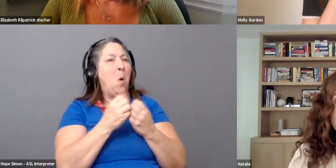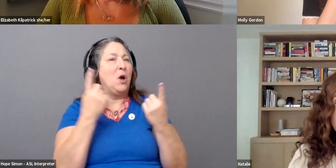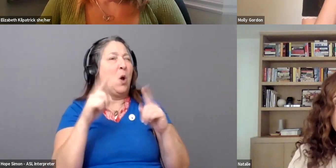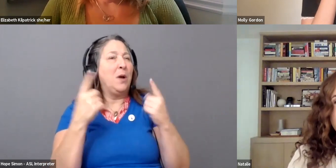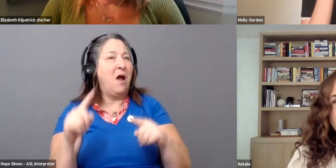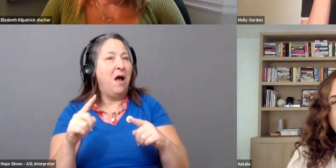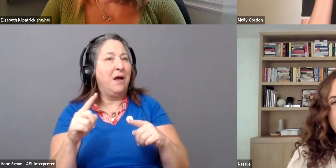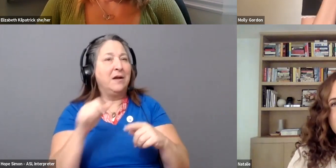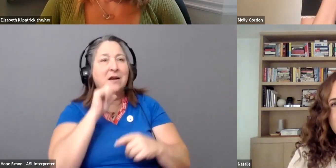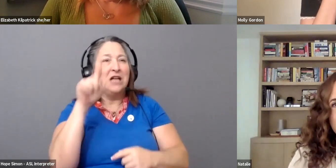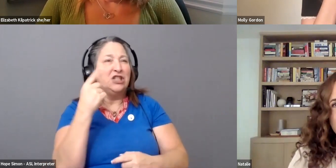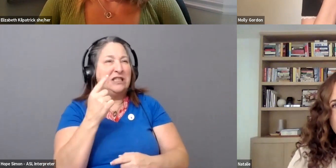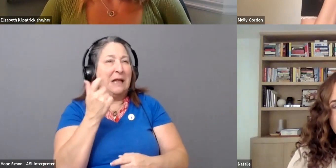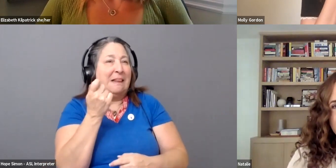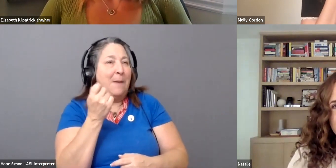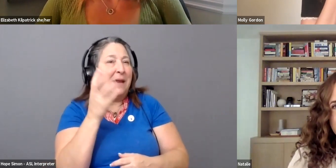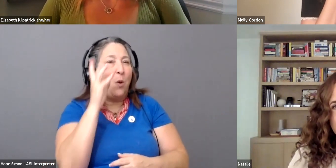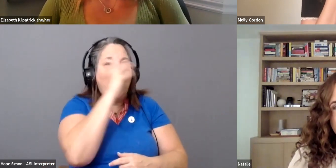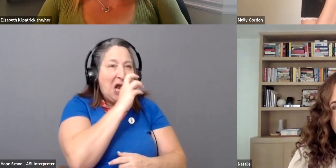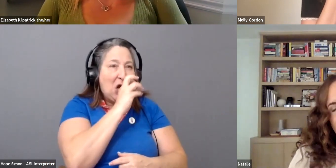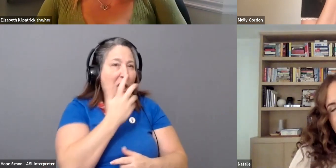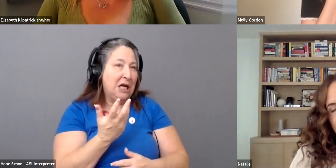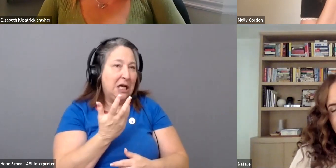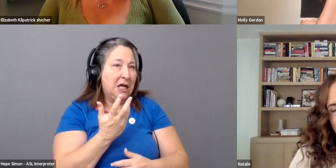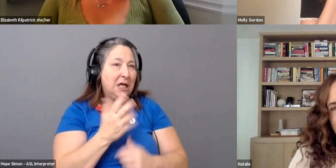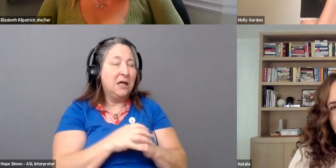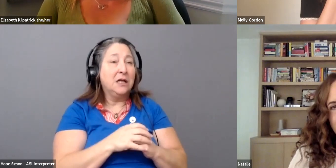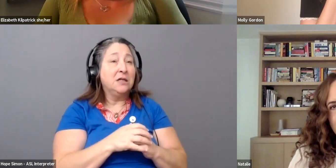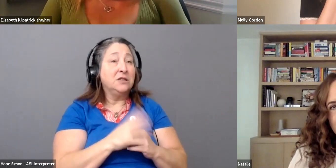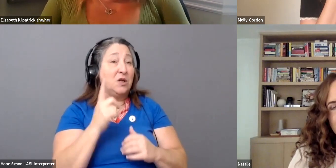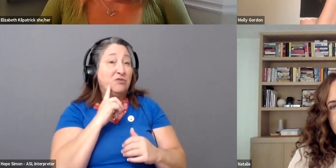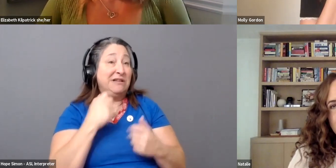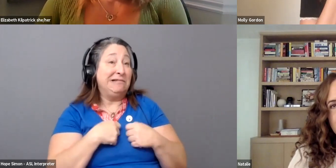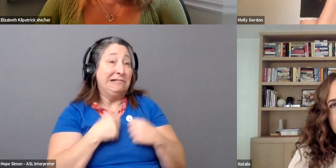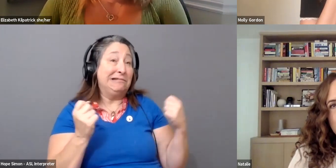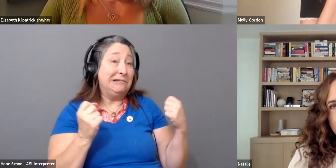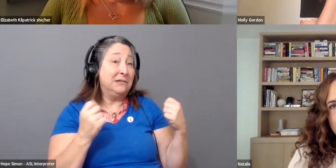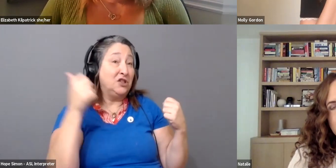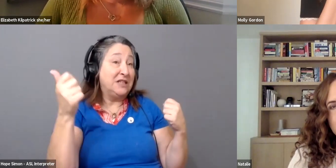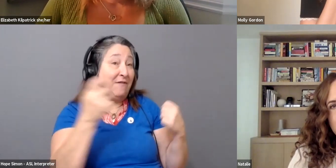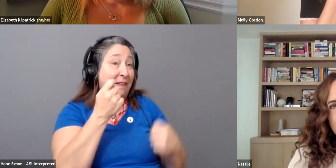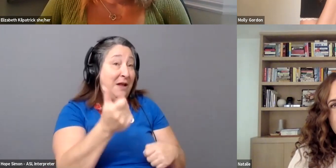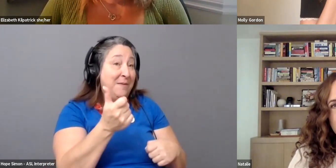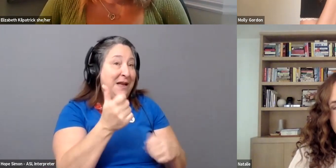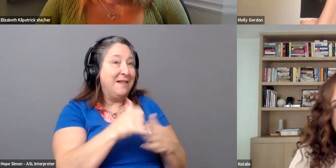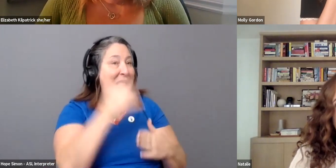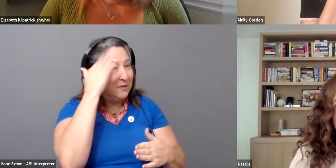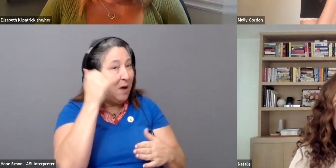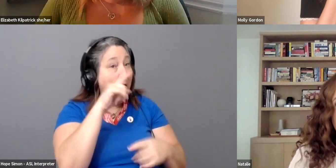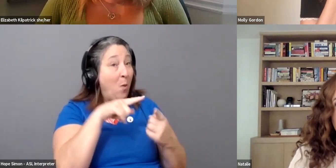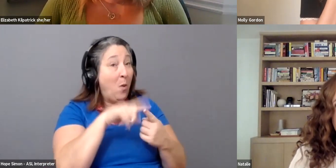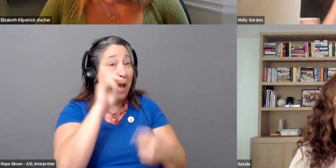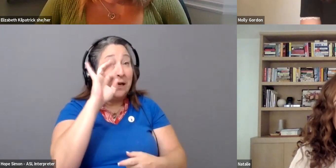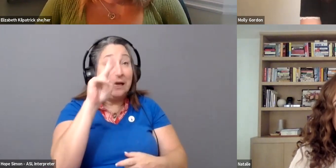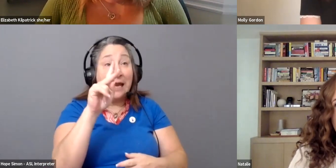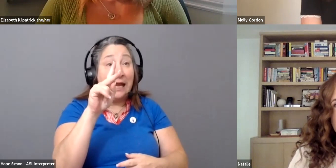quirk. And so I think it's exposing herself a little bit. And so I think it's why it hurts so much when Nick isn't